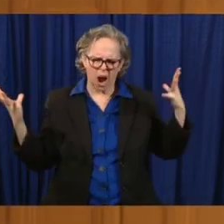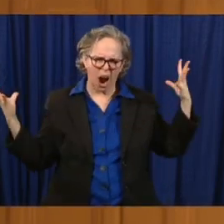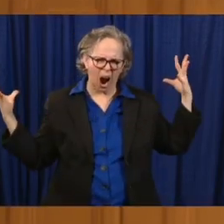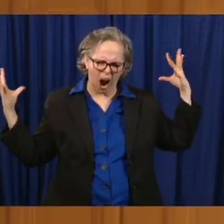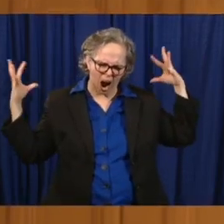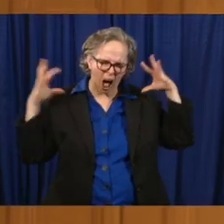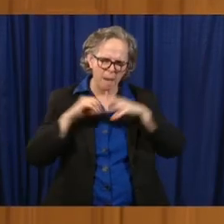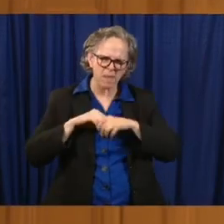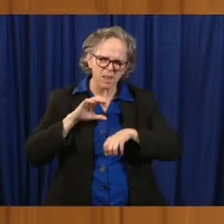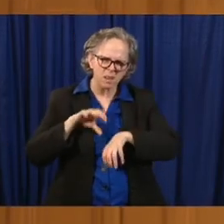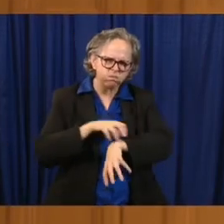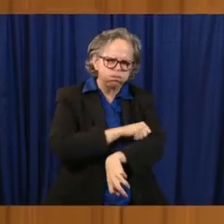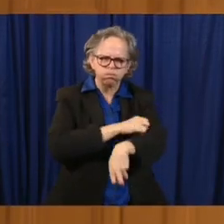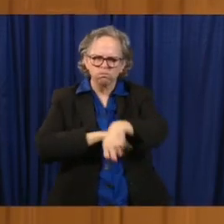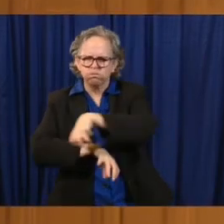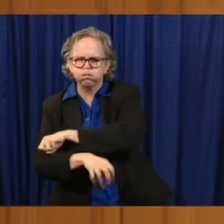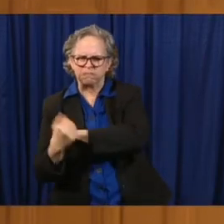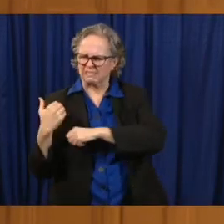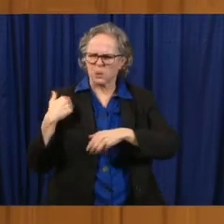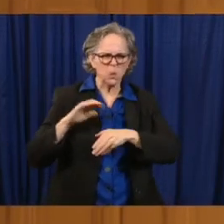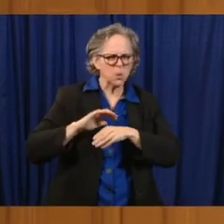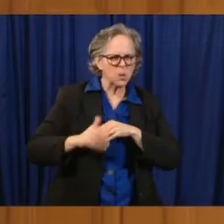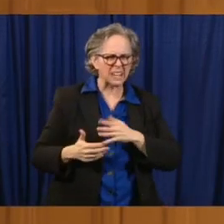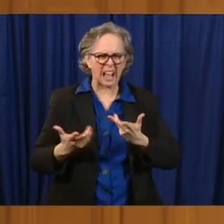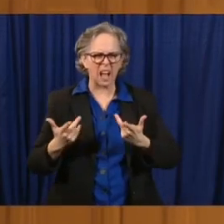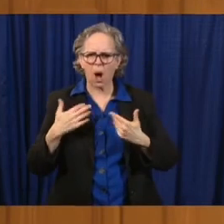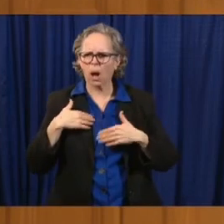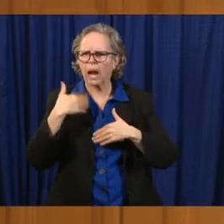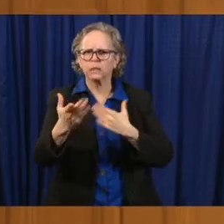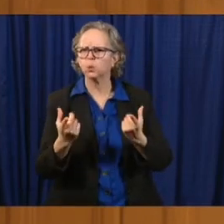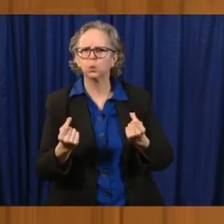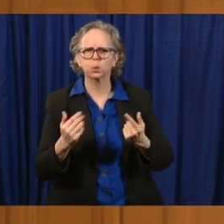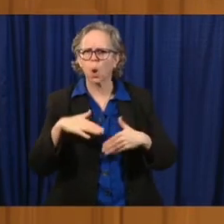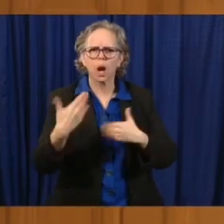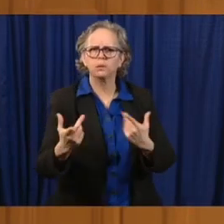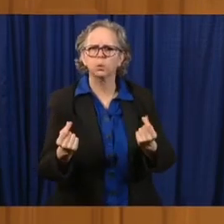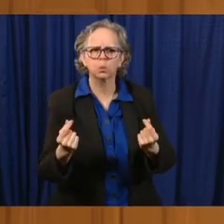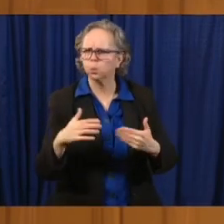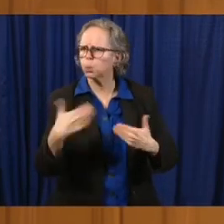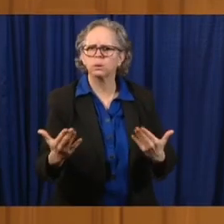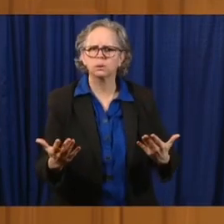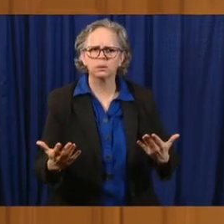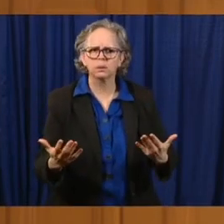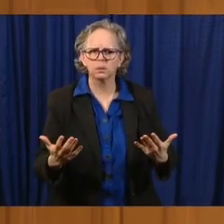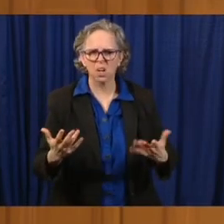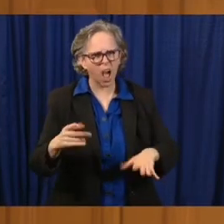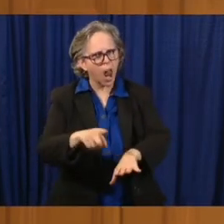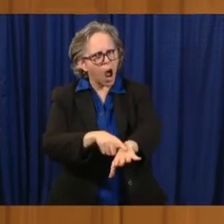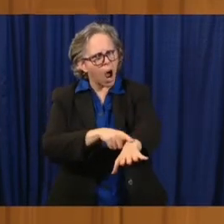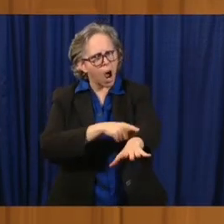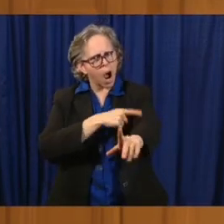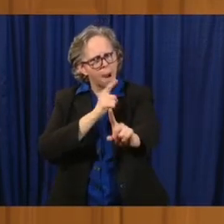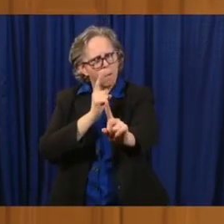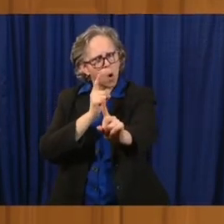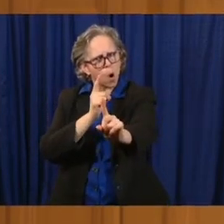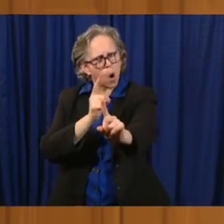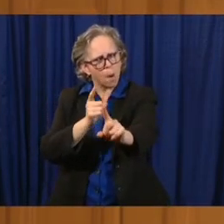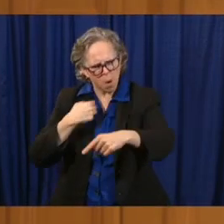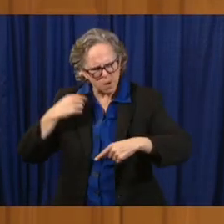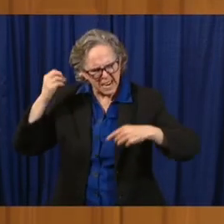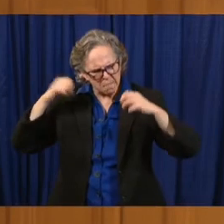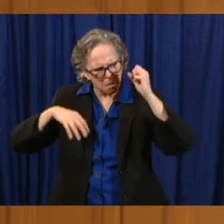what our next stage of this looks like. We know it's a long haul. It's very hard to say the truth that we are